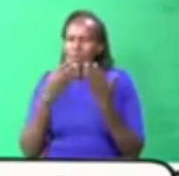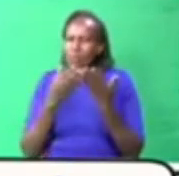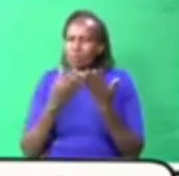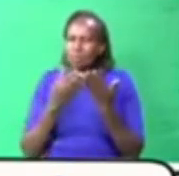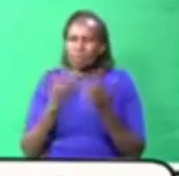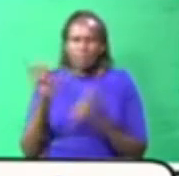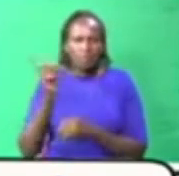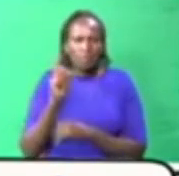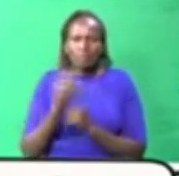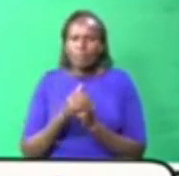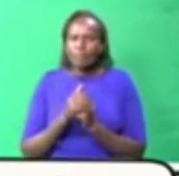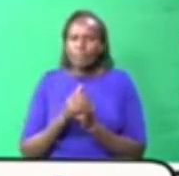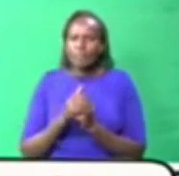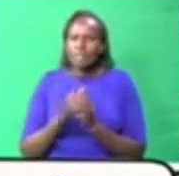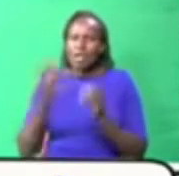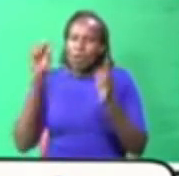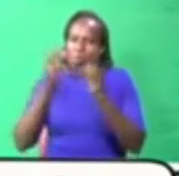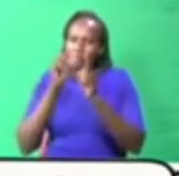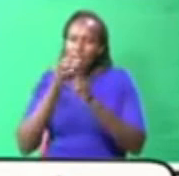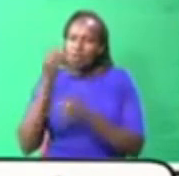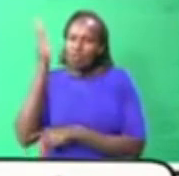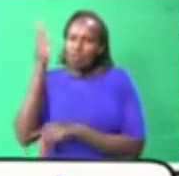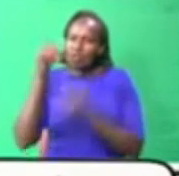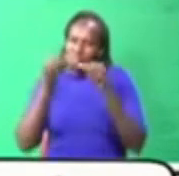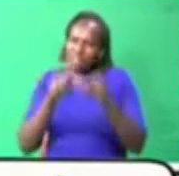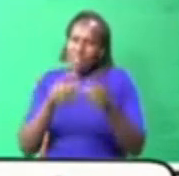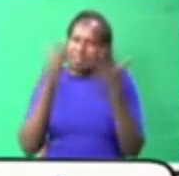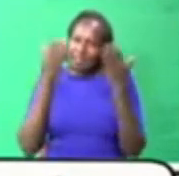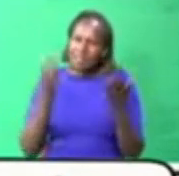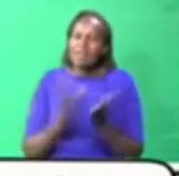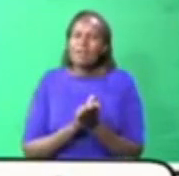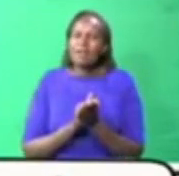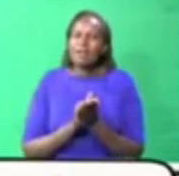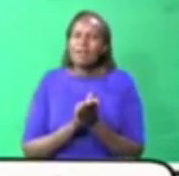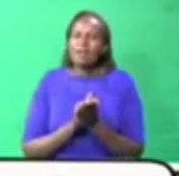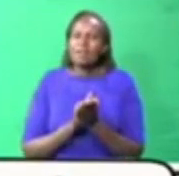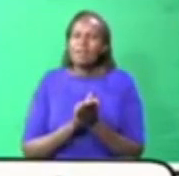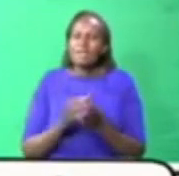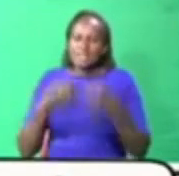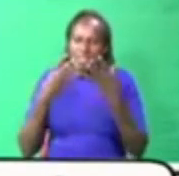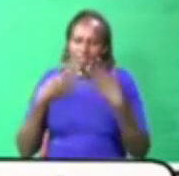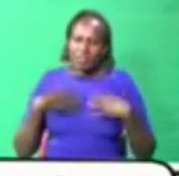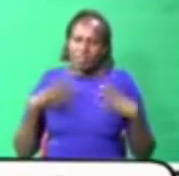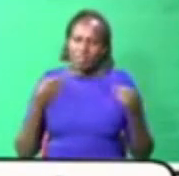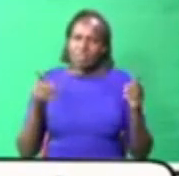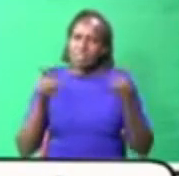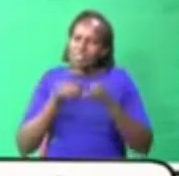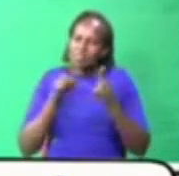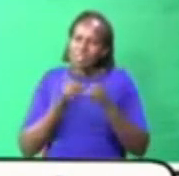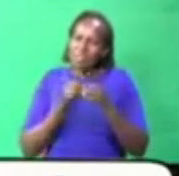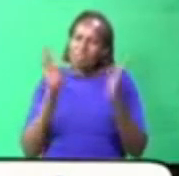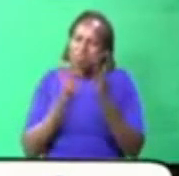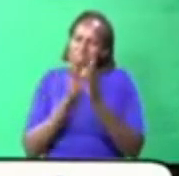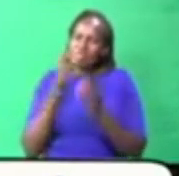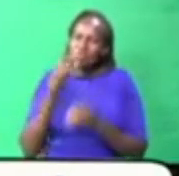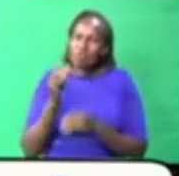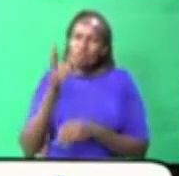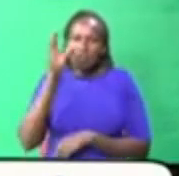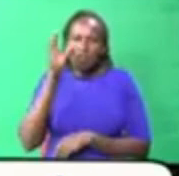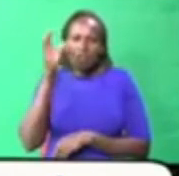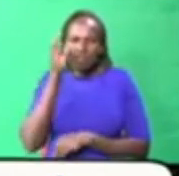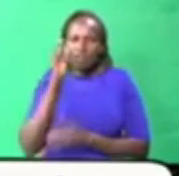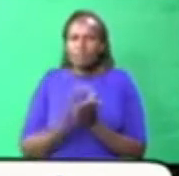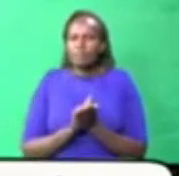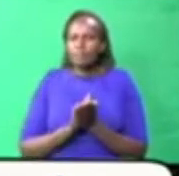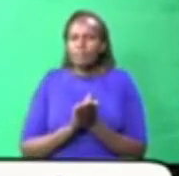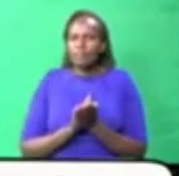No, the word of God still remains. There is divine healing even in the face of COVID-19. There is